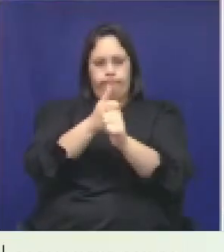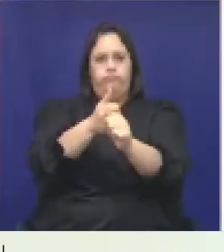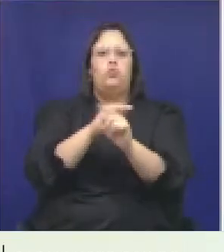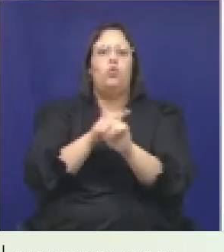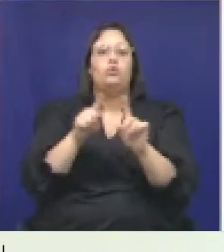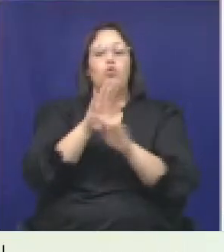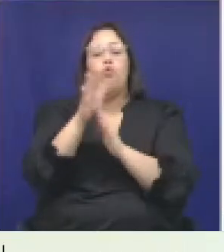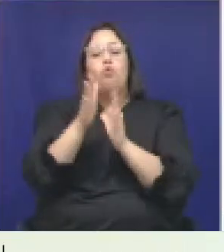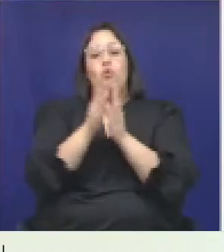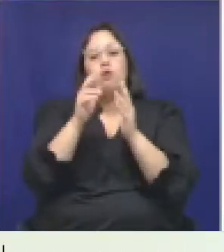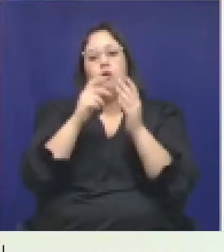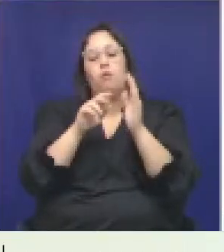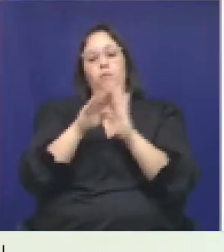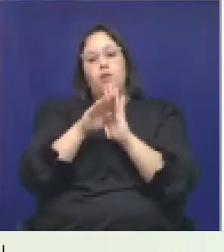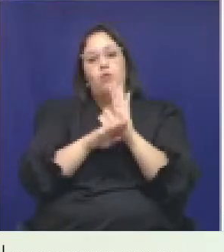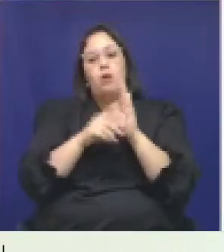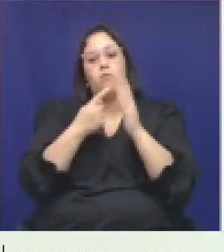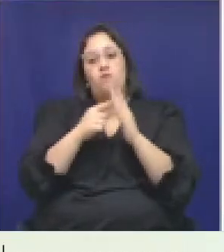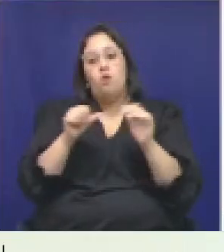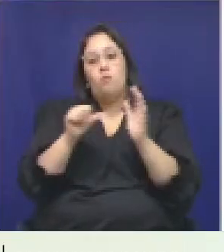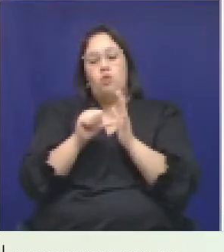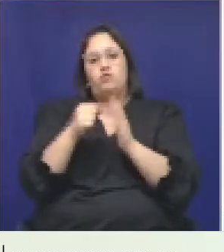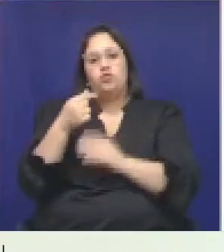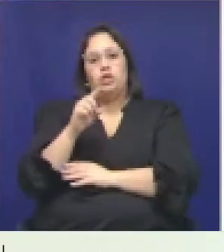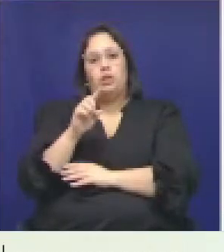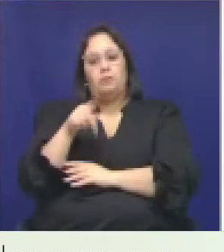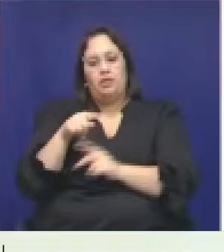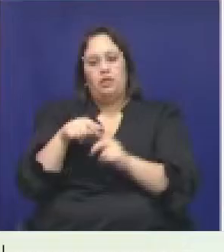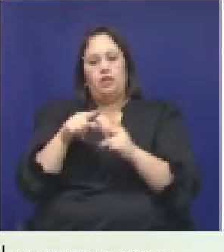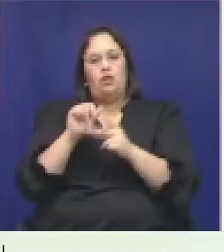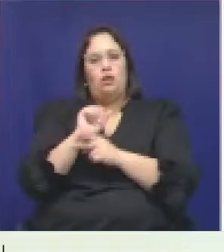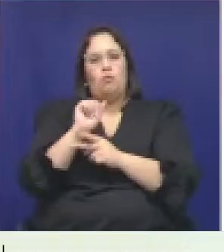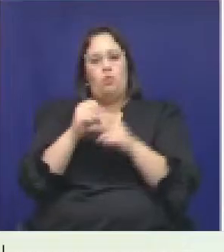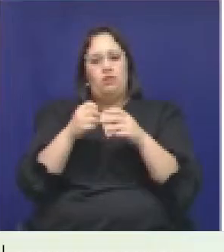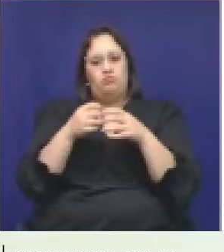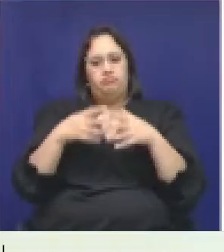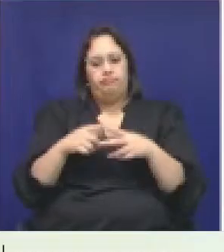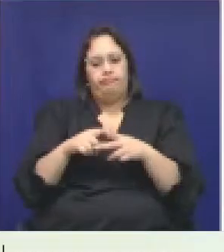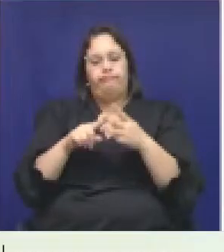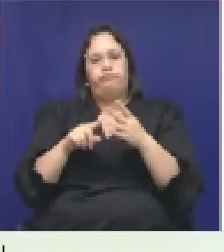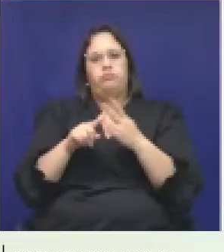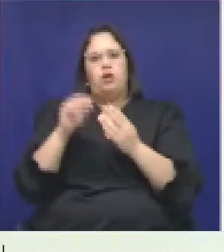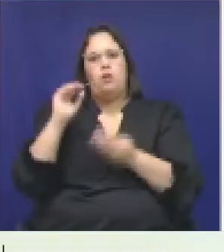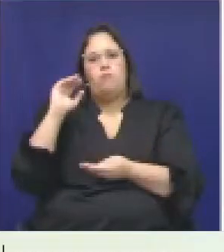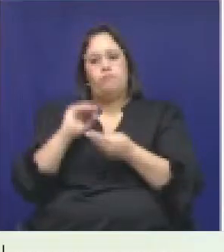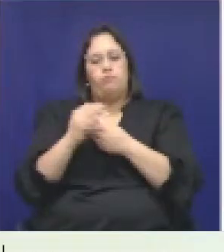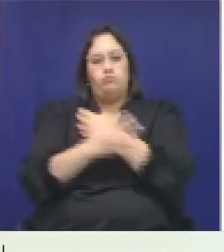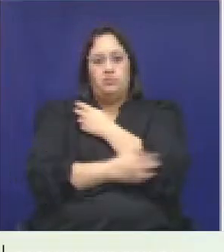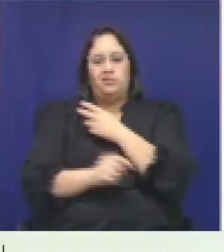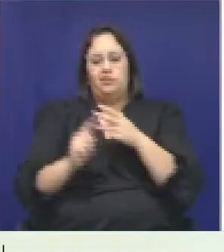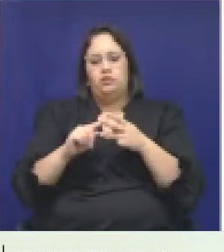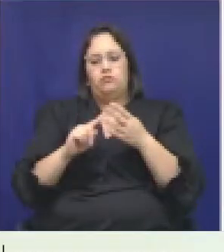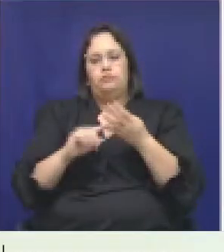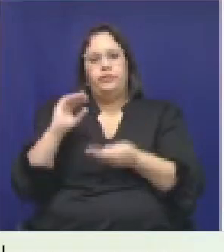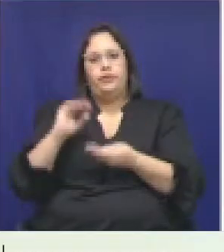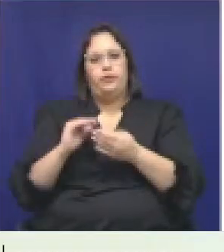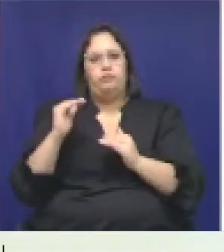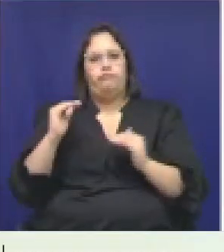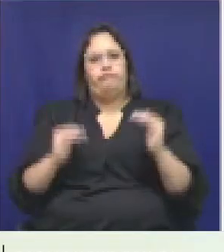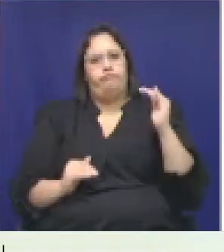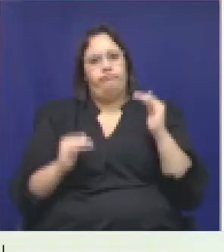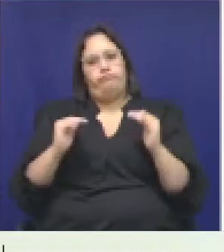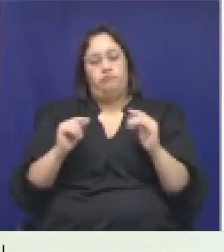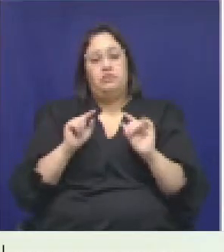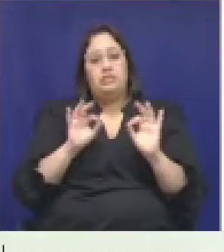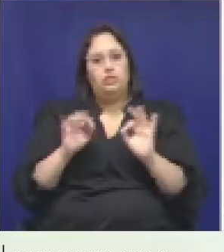are key to GDP growth, employment creation, reduction of poverty, and reduction of inequality, which